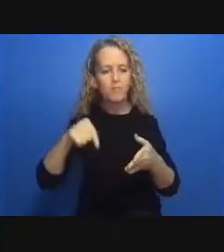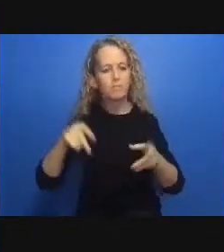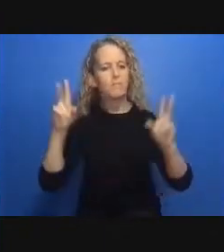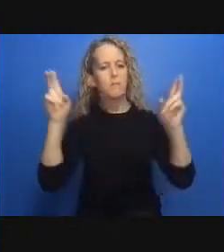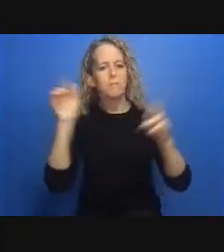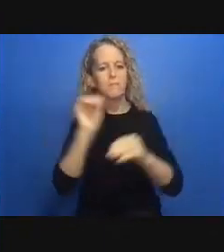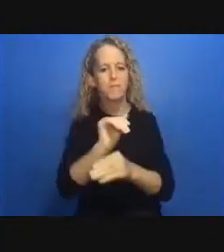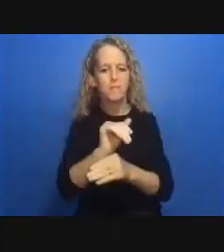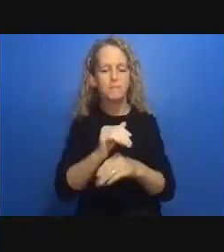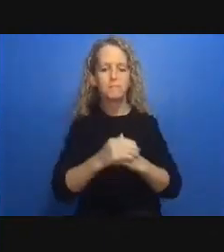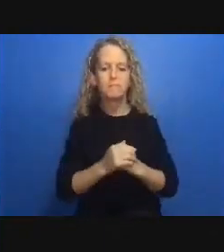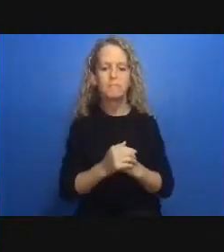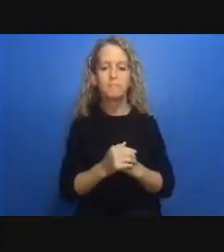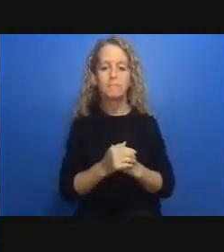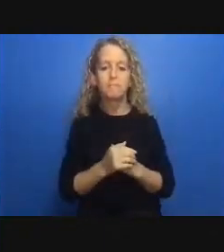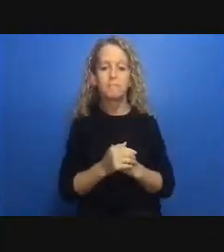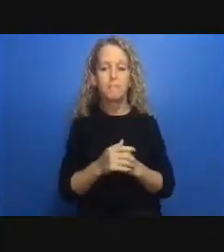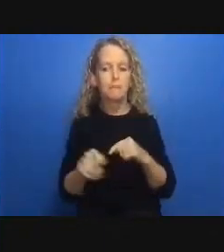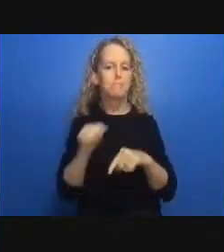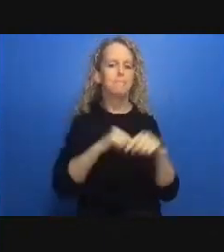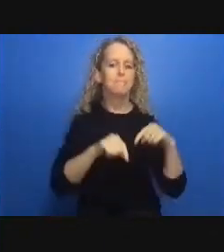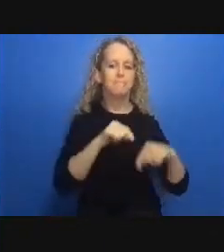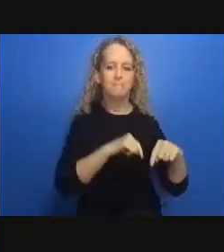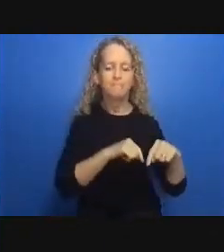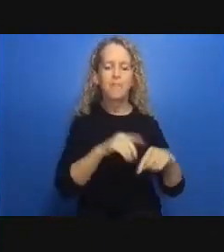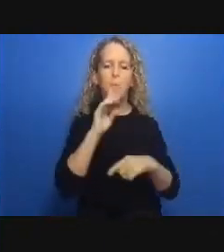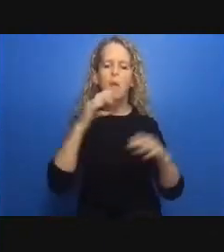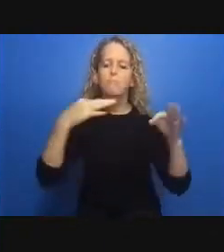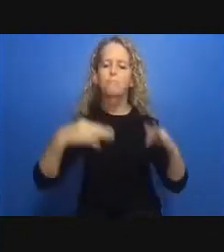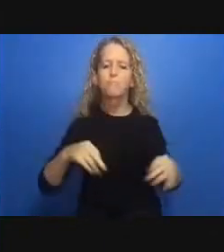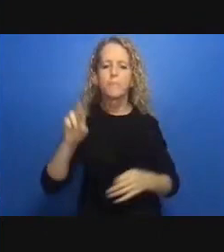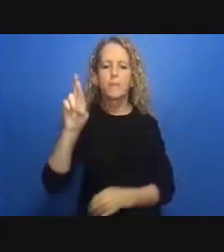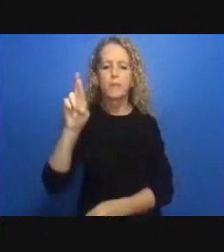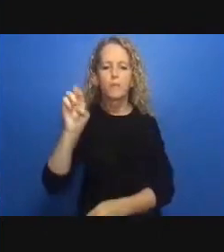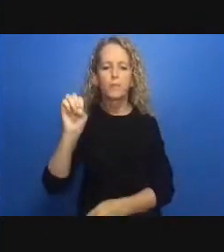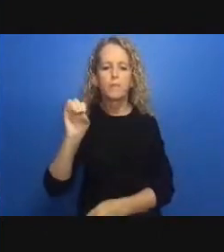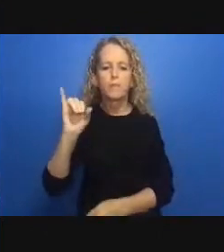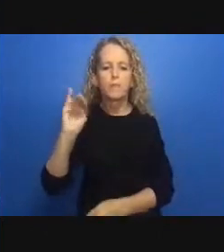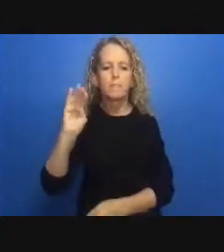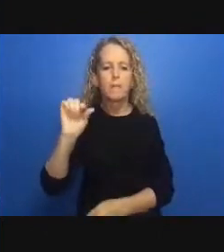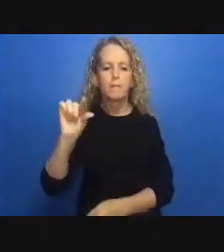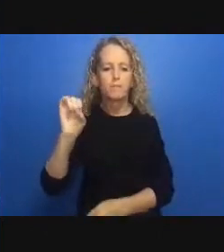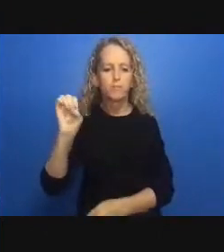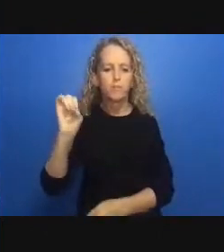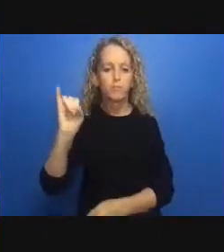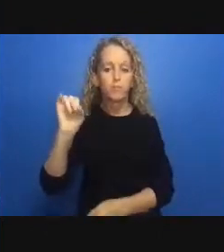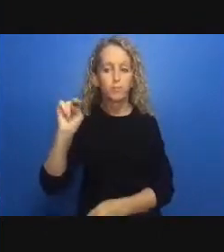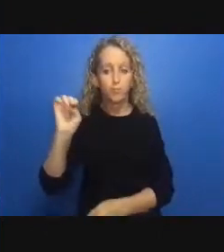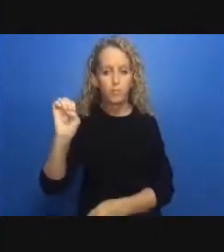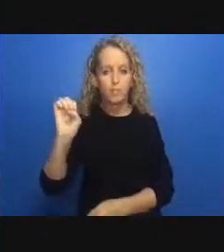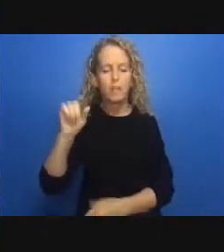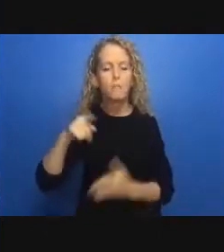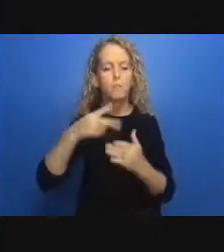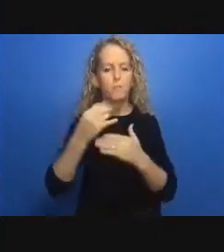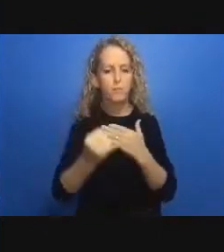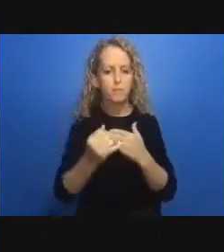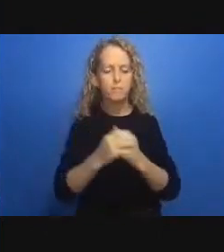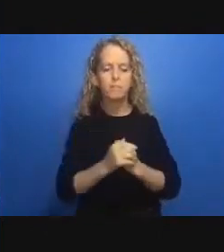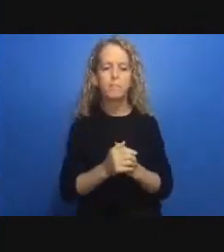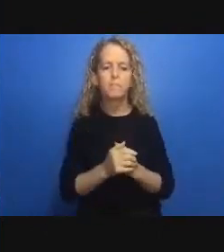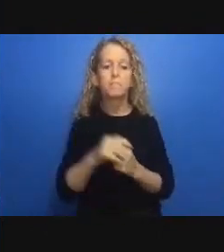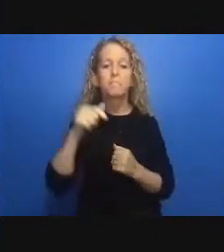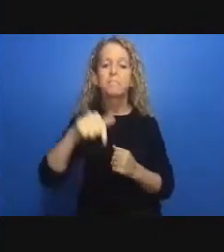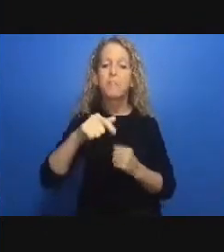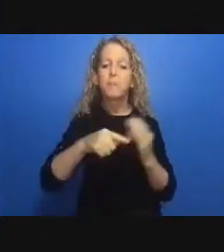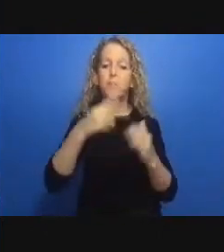first, I'm going to give you a little bit of background on the Reimagine project. And so I think this project is similar to projects